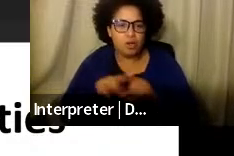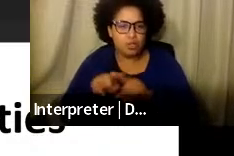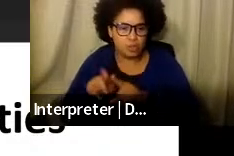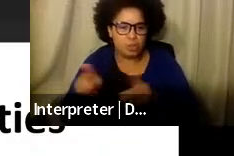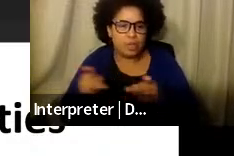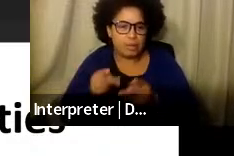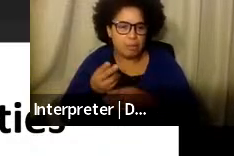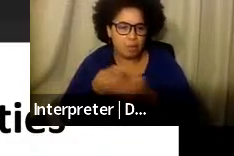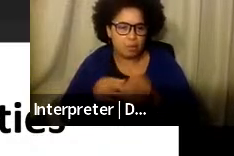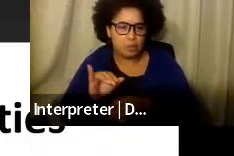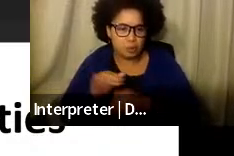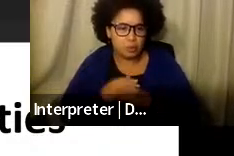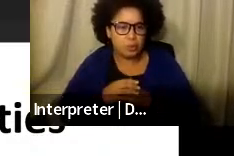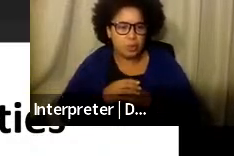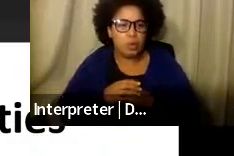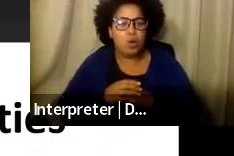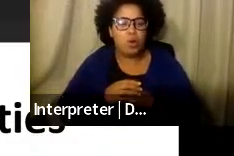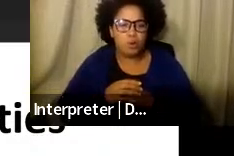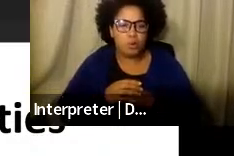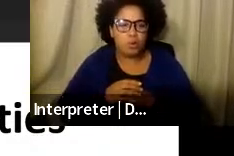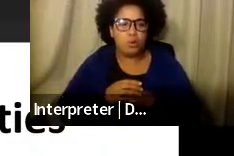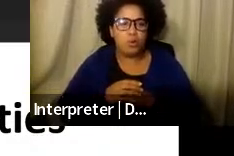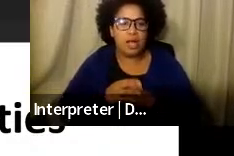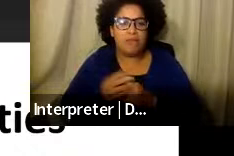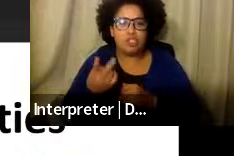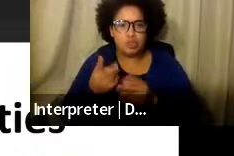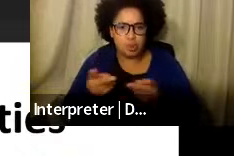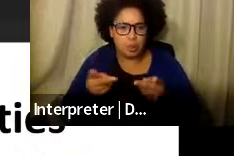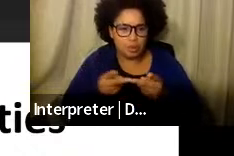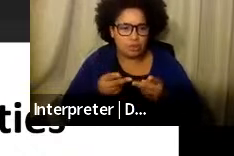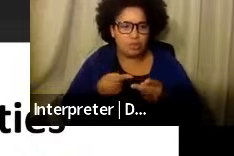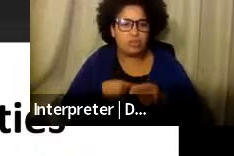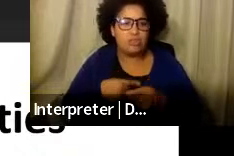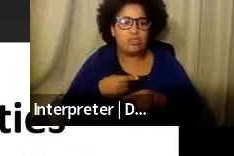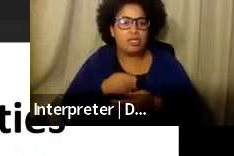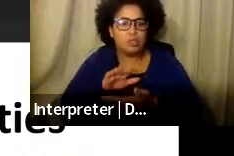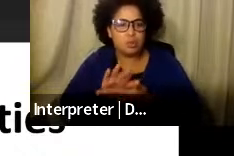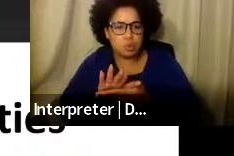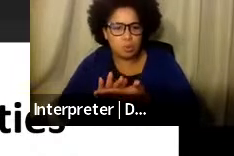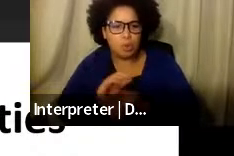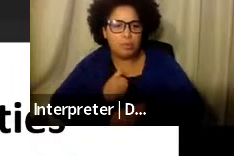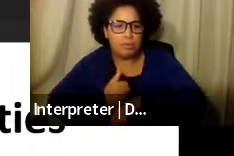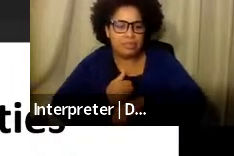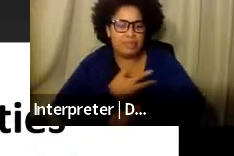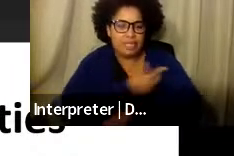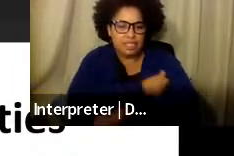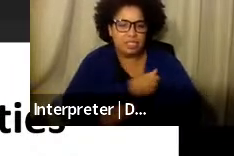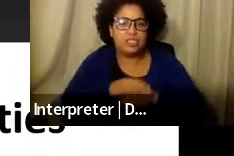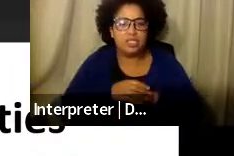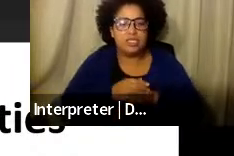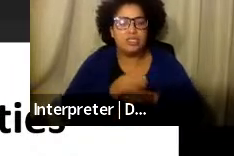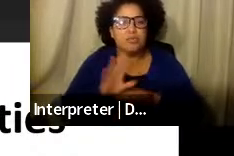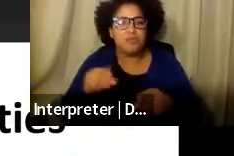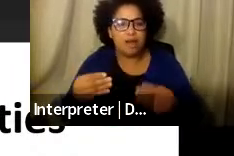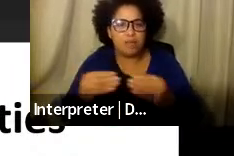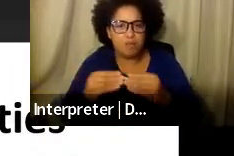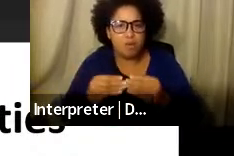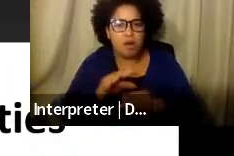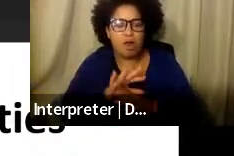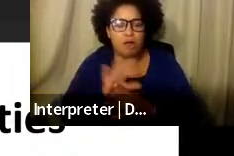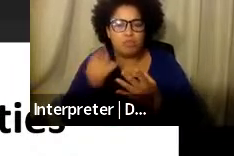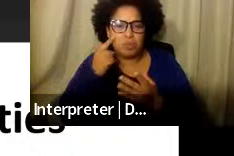our current activities to prepare for the surge, get people protected. And then in terms of testing and